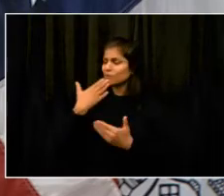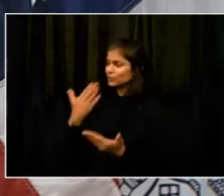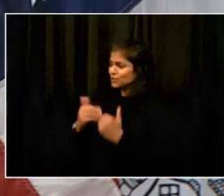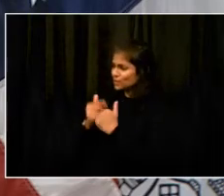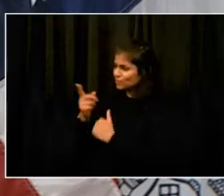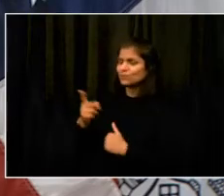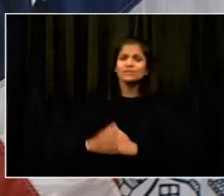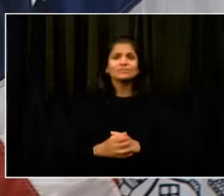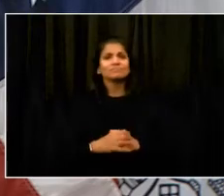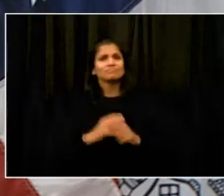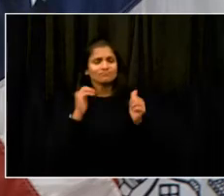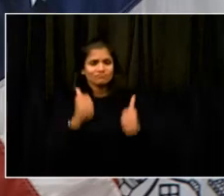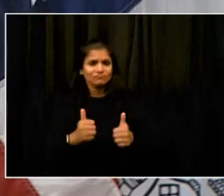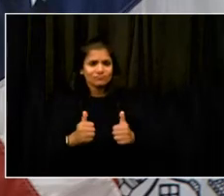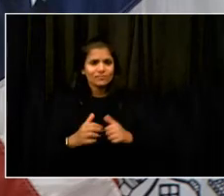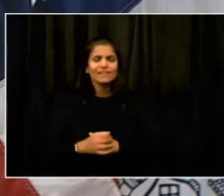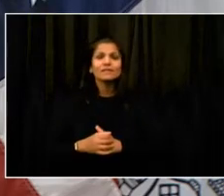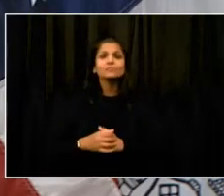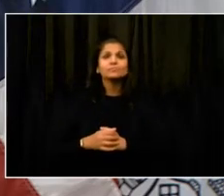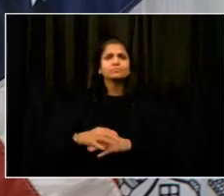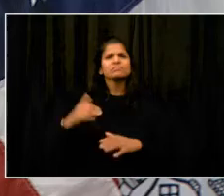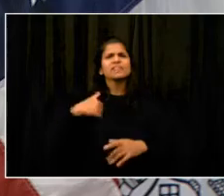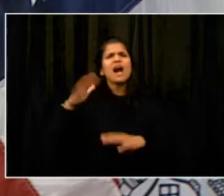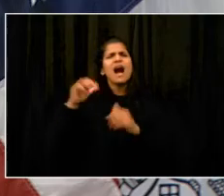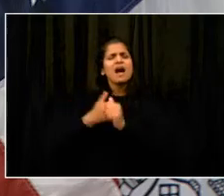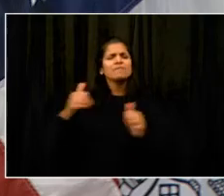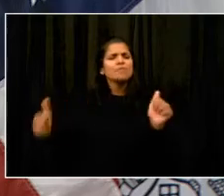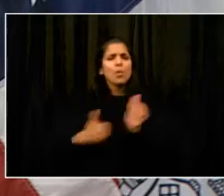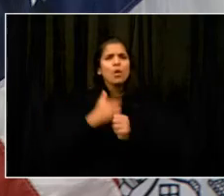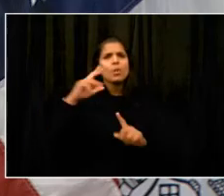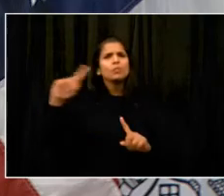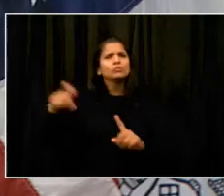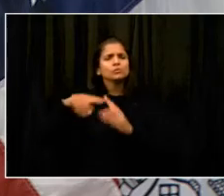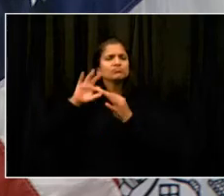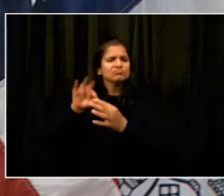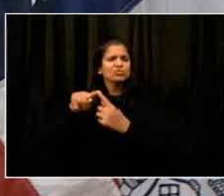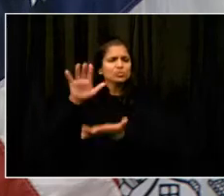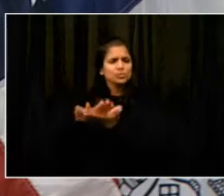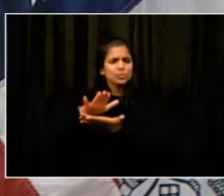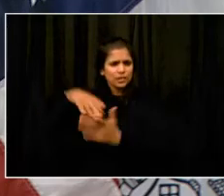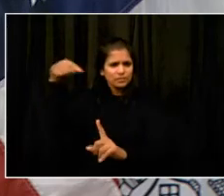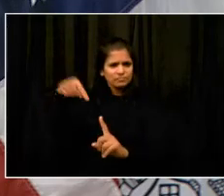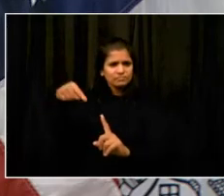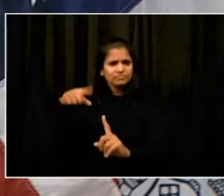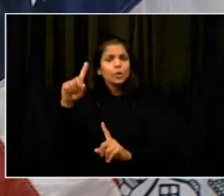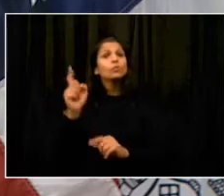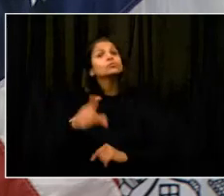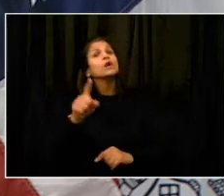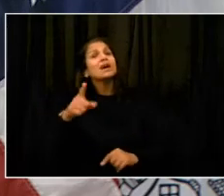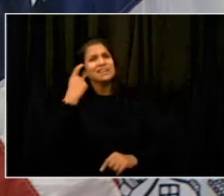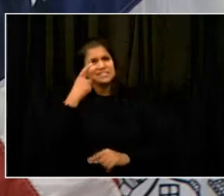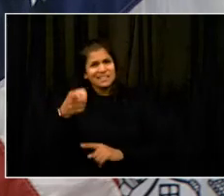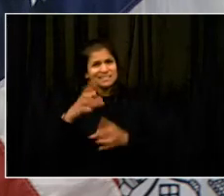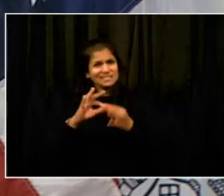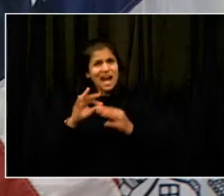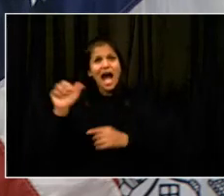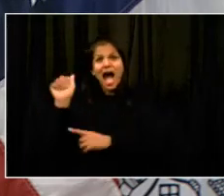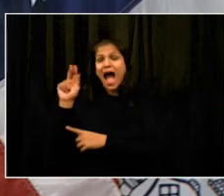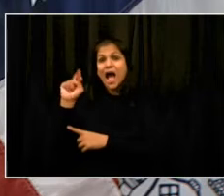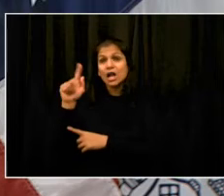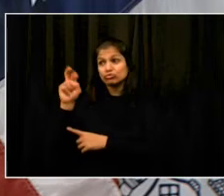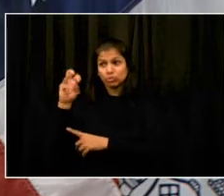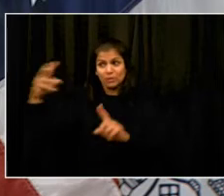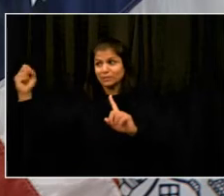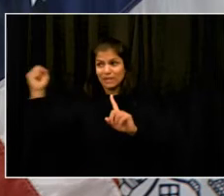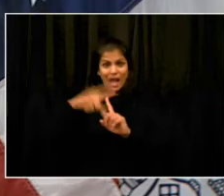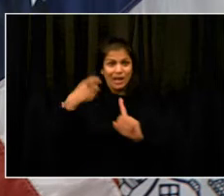had a tally of the number of schools that could go to 5-day learning, and you didn't provide a number. So I'm wondering, do you have one? Again, Nolan, we're going through